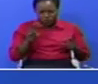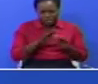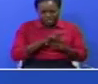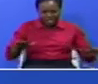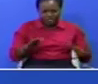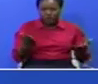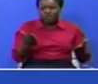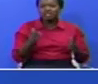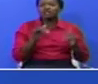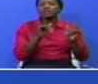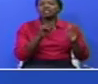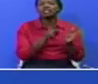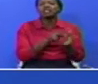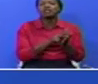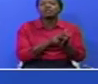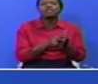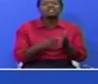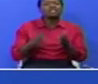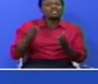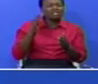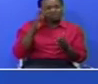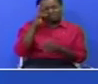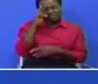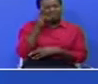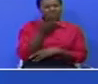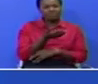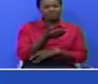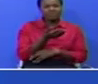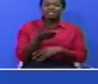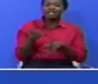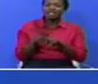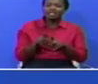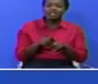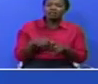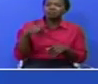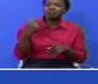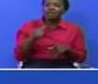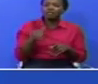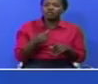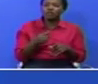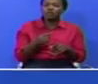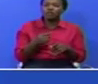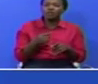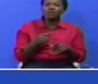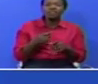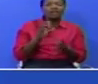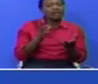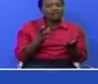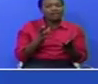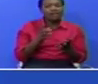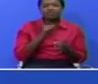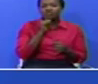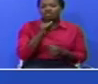counties. They were citing security reasons. They also had to equip the clinics with latrine lavatories, where some